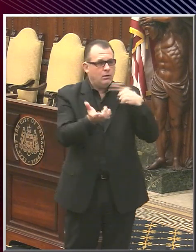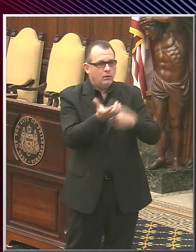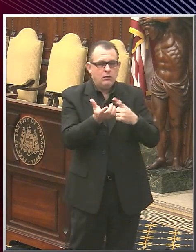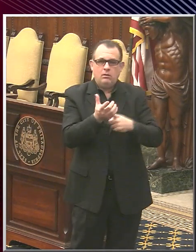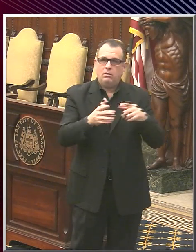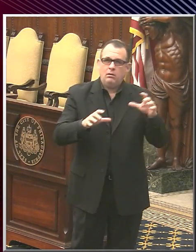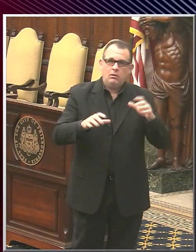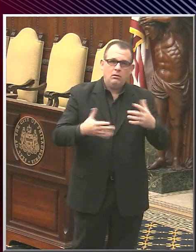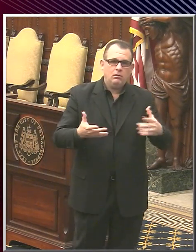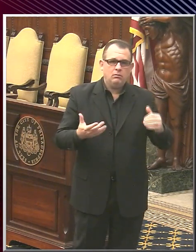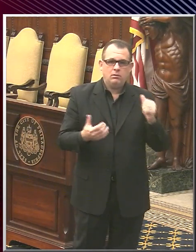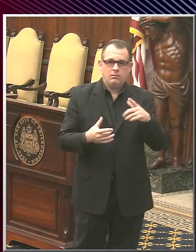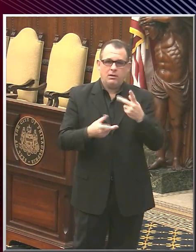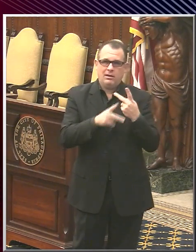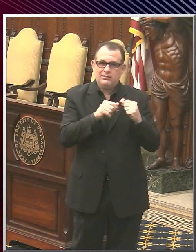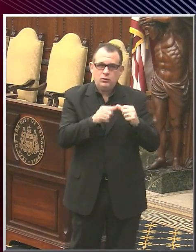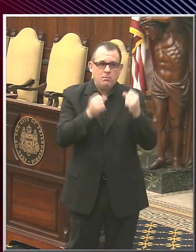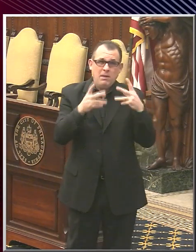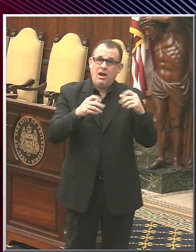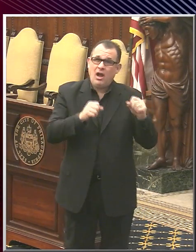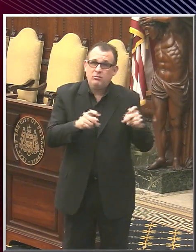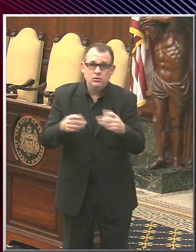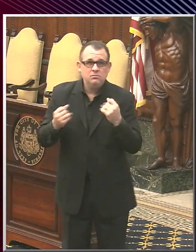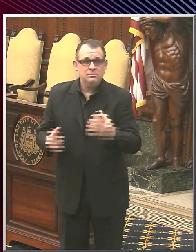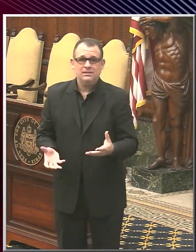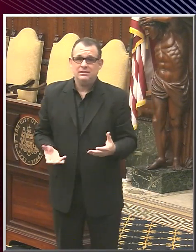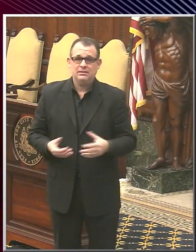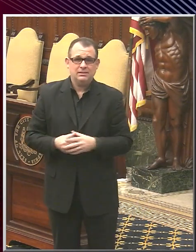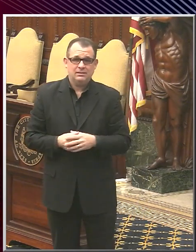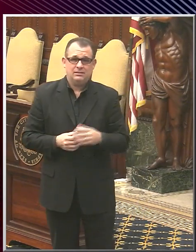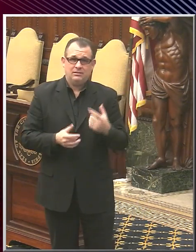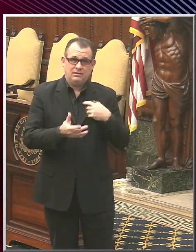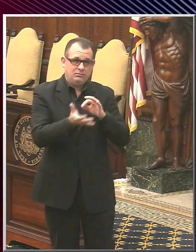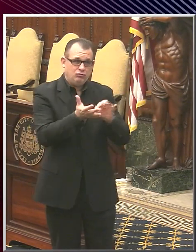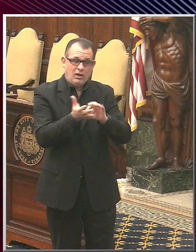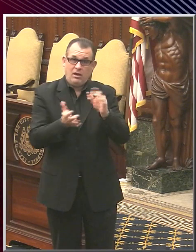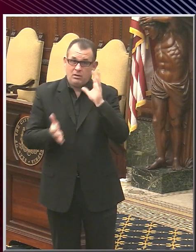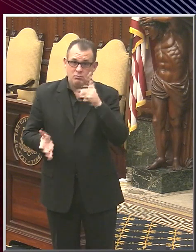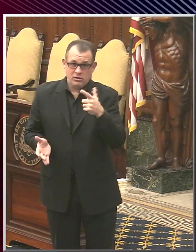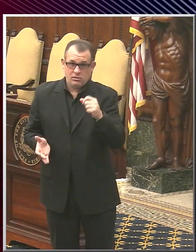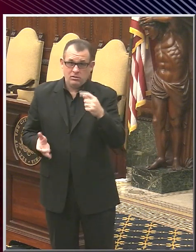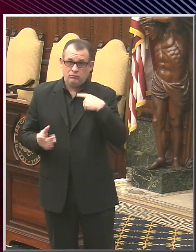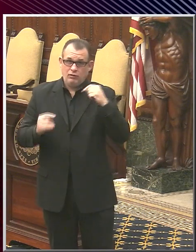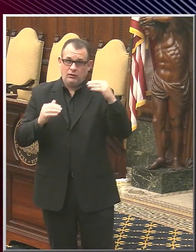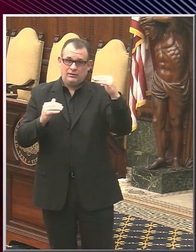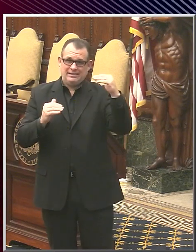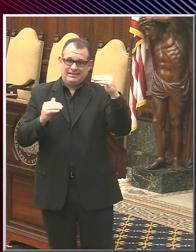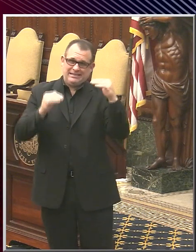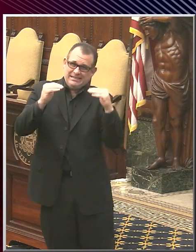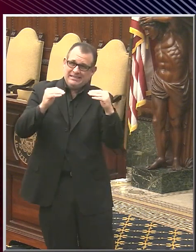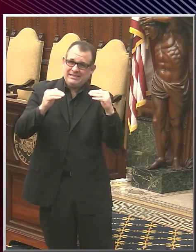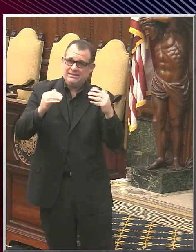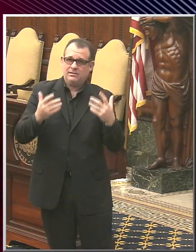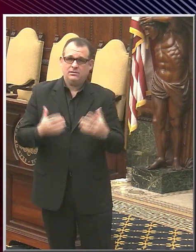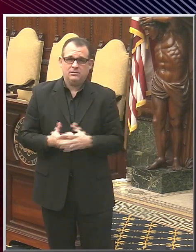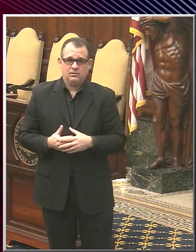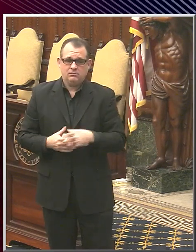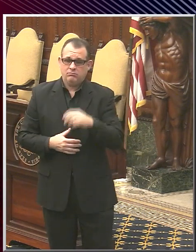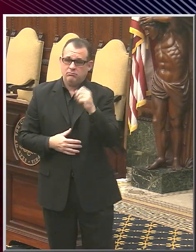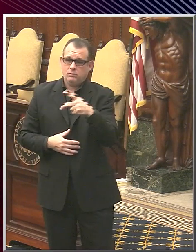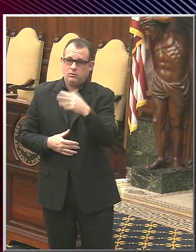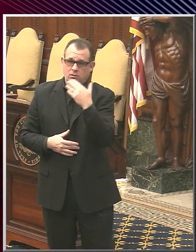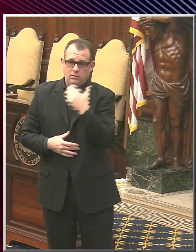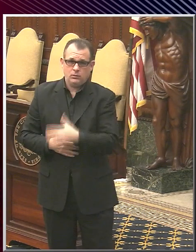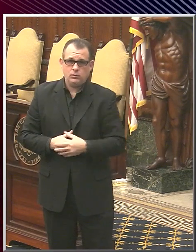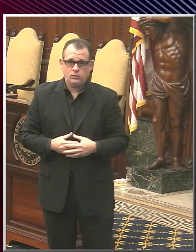of continued opportunities for us to get there, and we'll track that to see if we can narrow that over time. All right, thank you. Thank you, Dr.